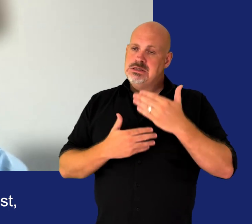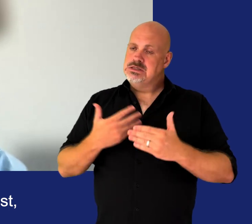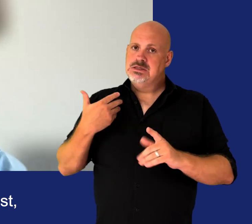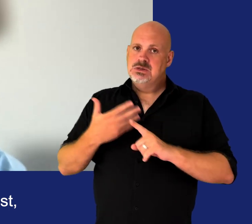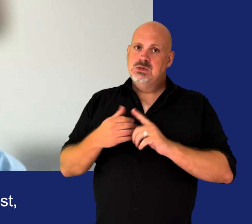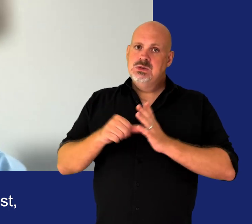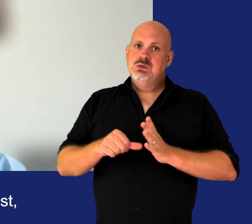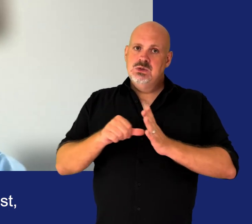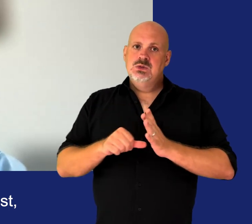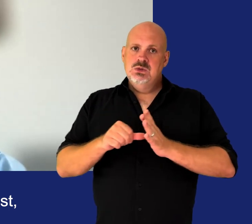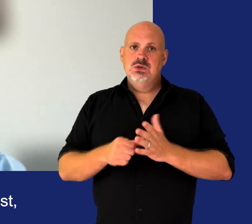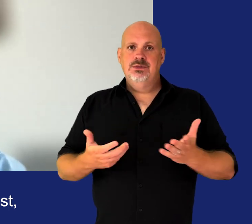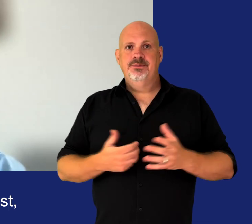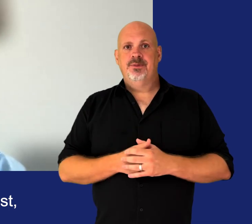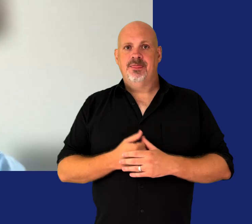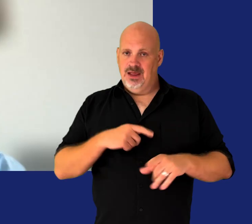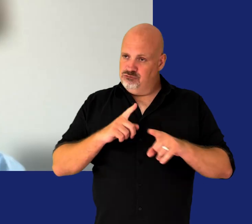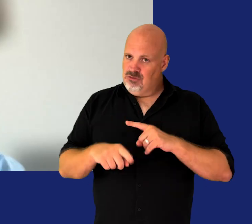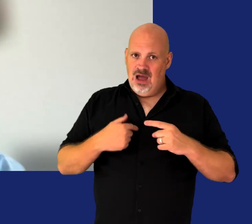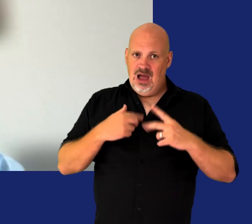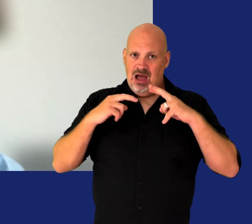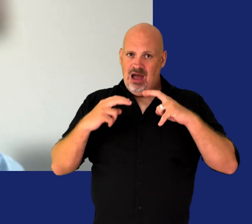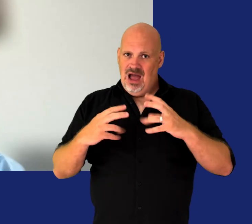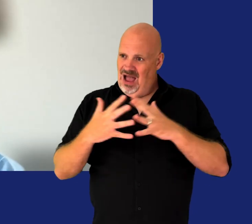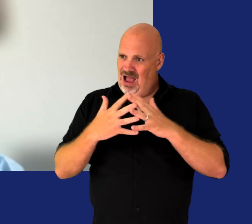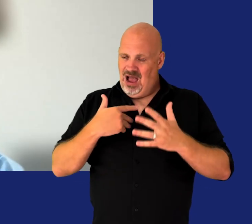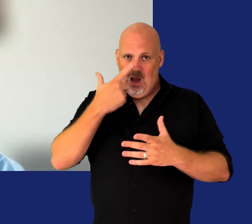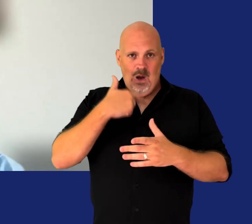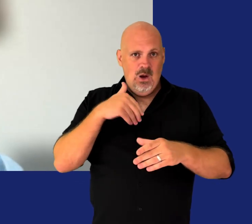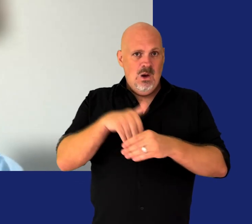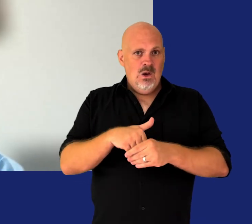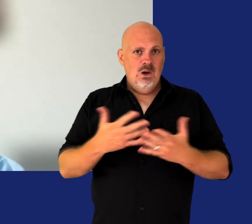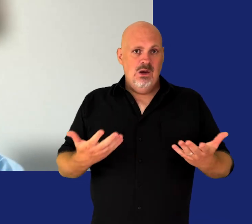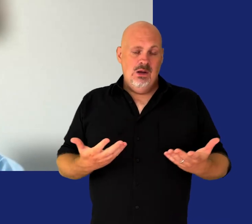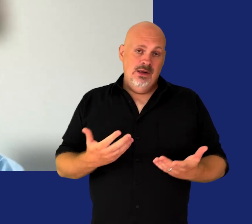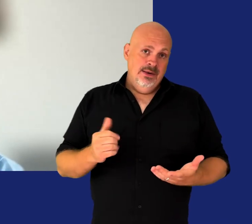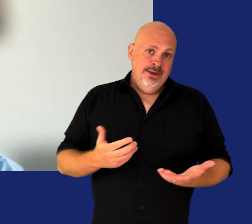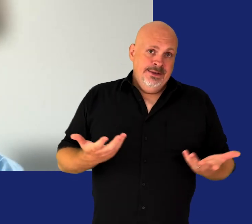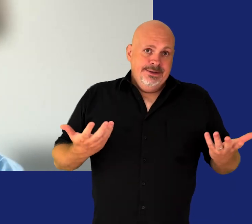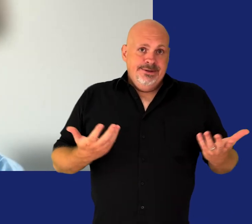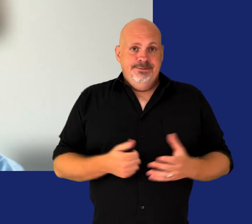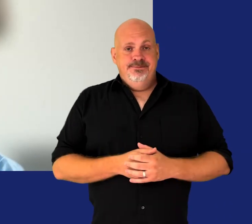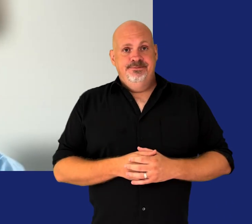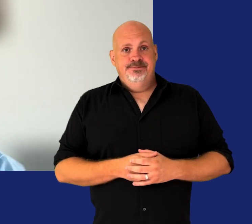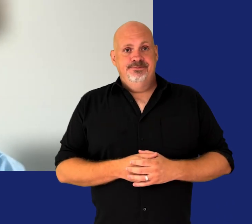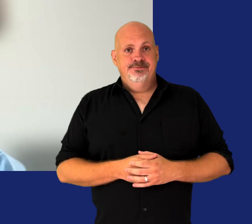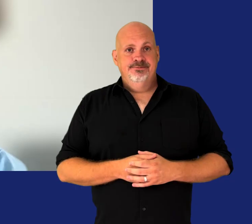bit of an uphill struggle, to be honest, and I'm still trying to find out how I can get into it, but